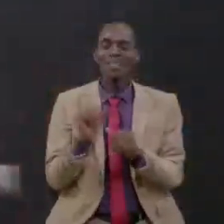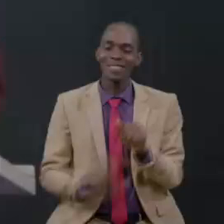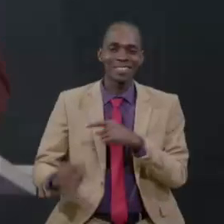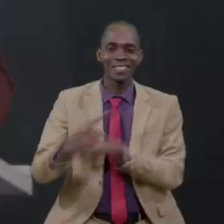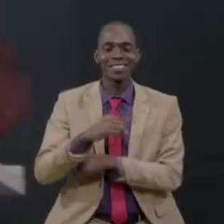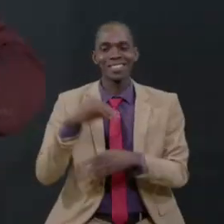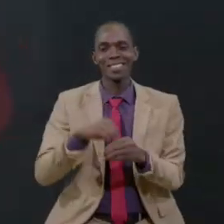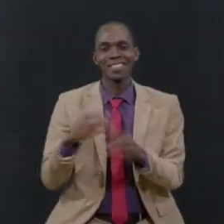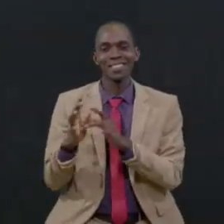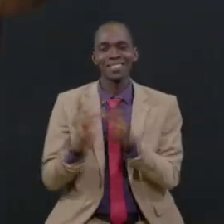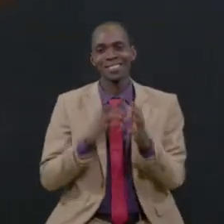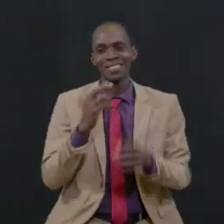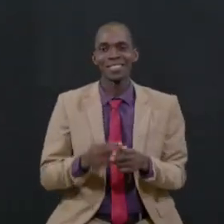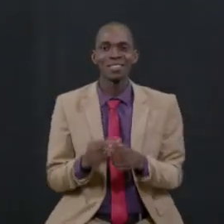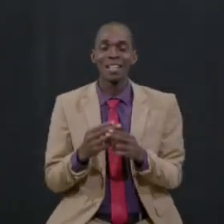Now,